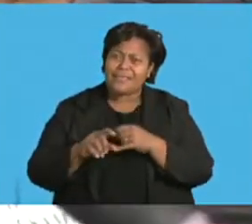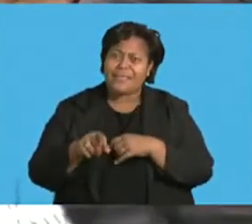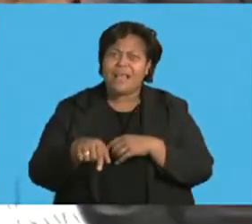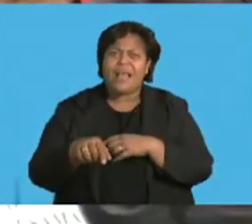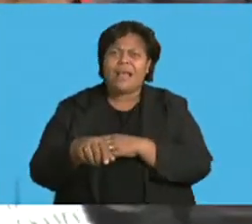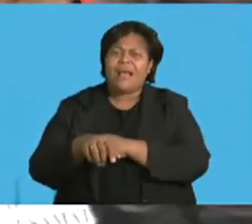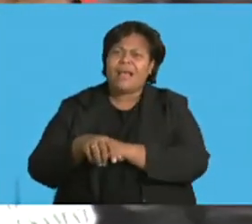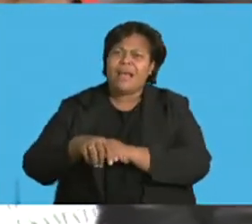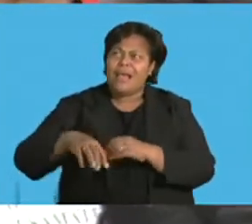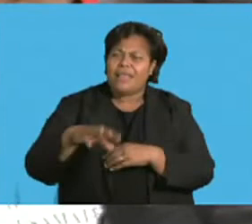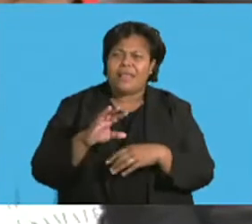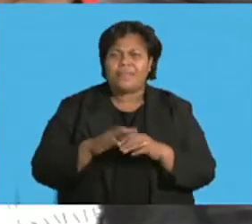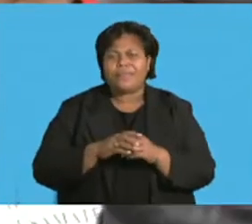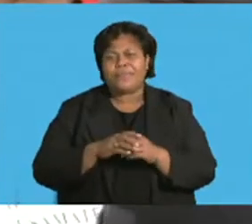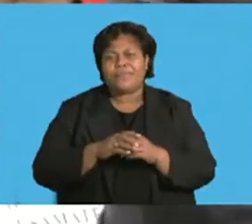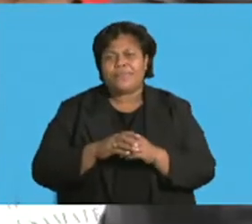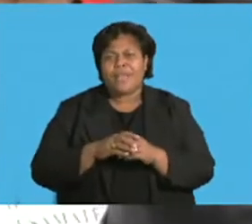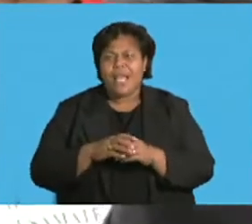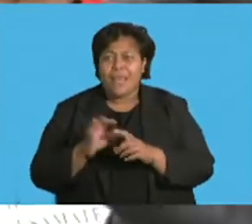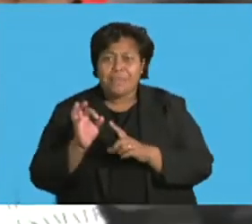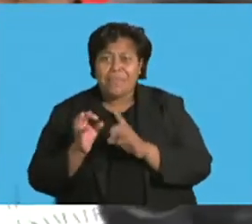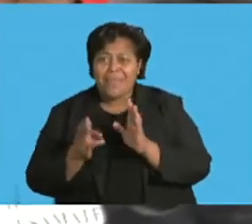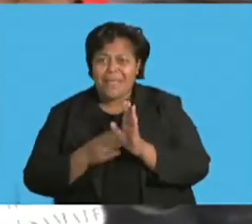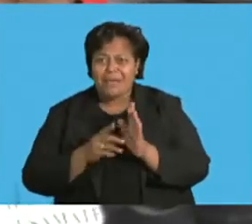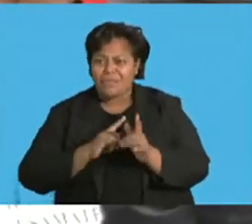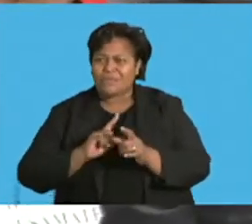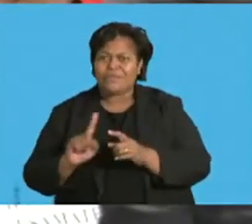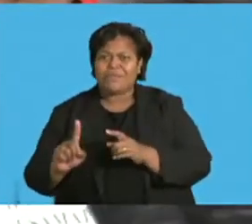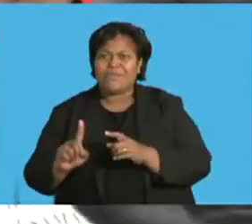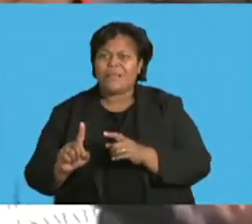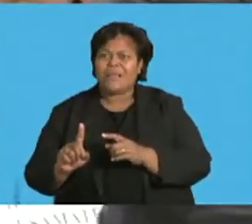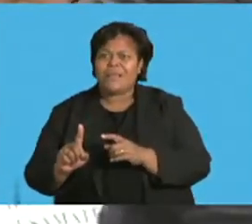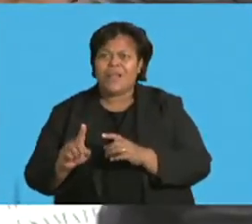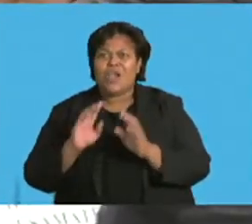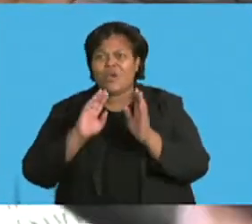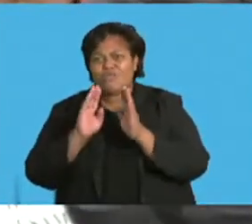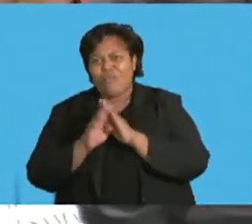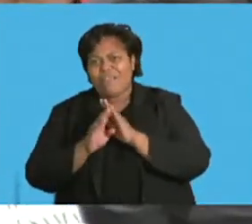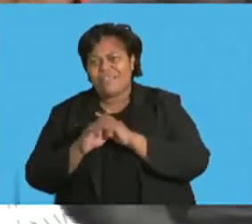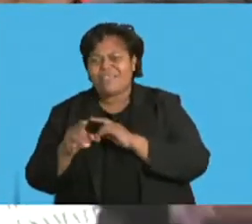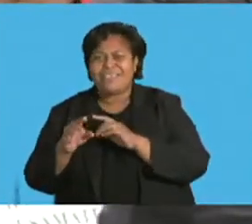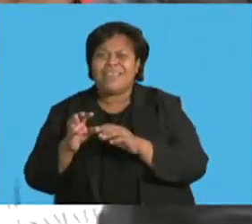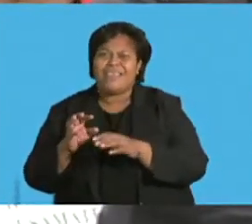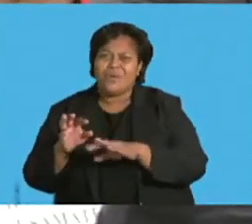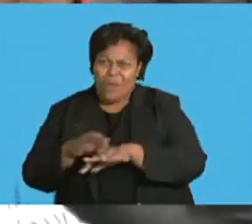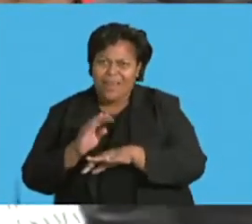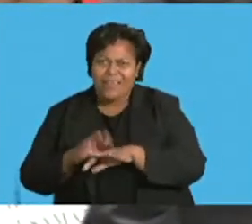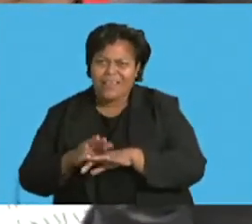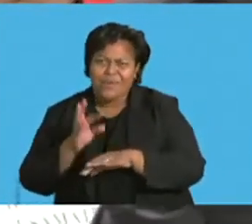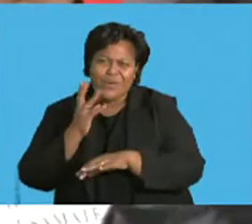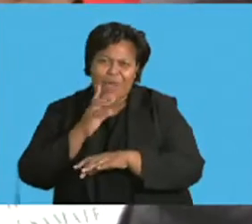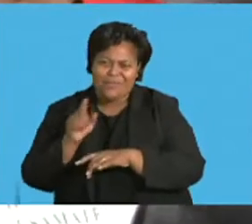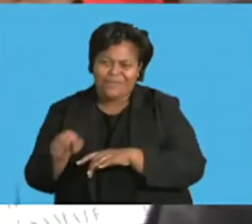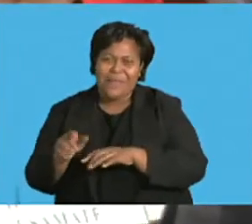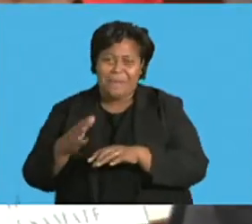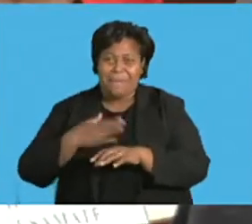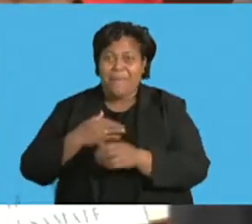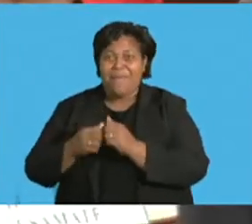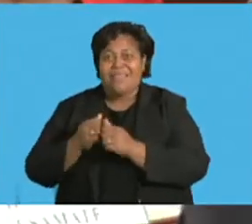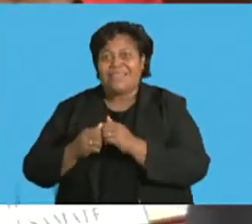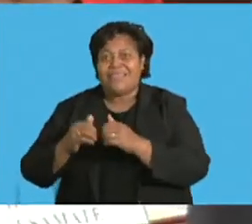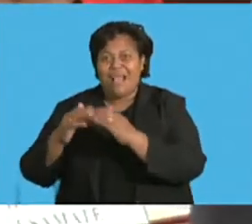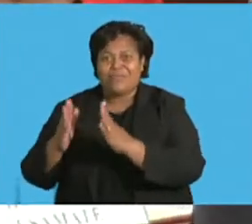Prime Minister, who attended the private function at my brother's house when we had the religious ceremony. He was the only person there, and he was very, very dear to